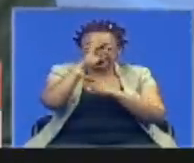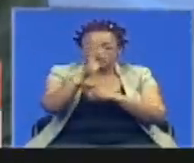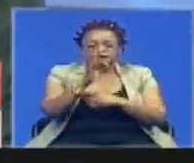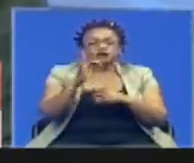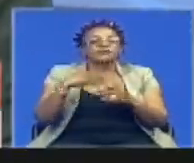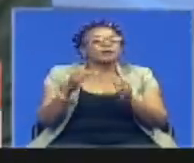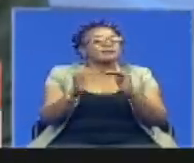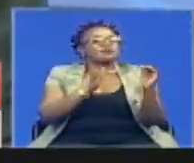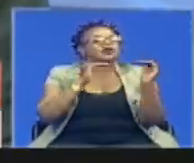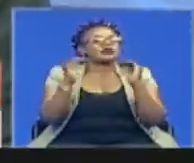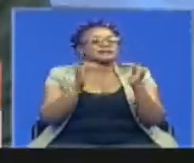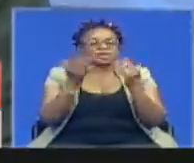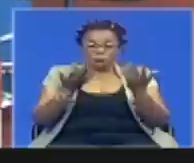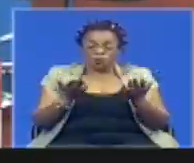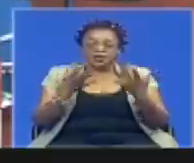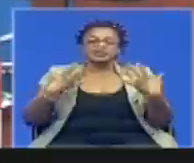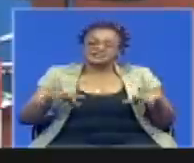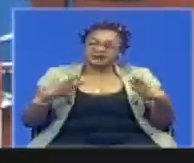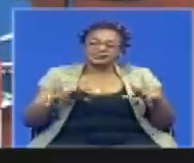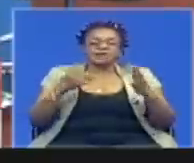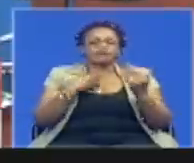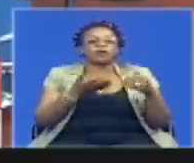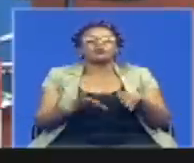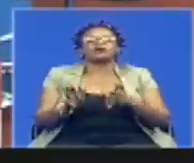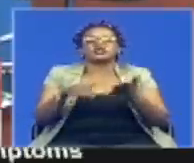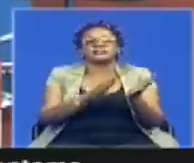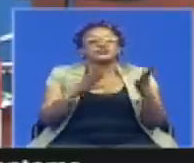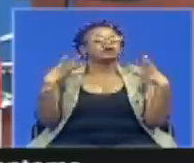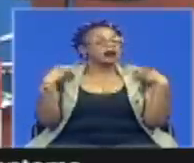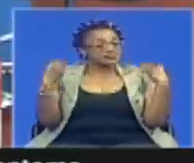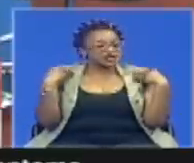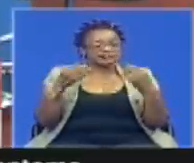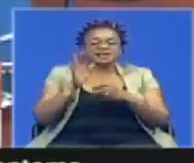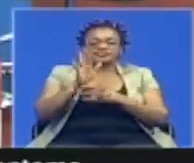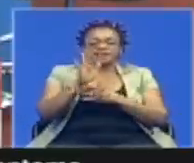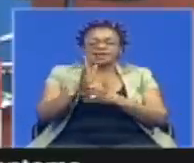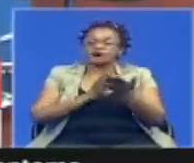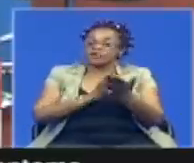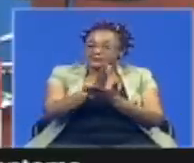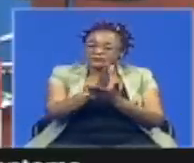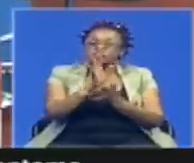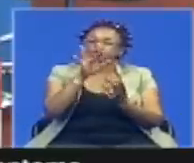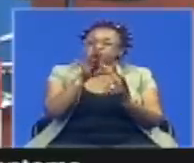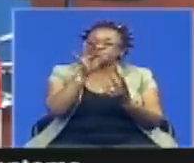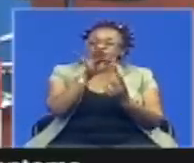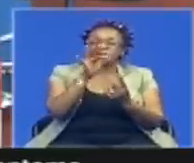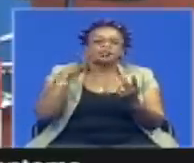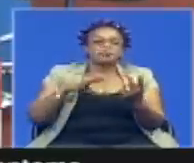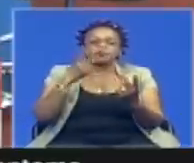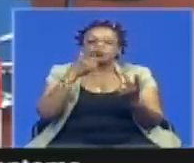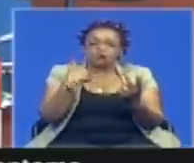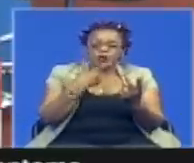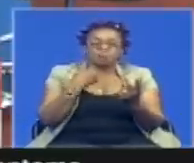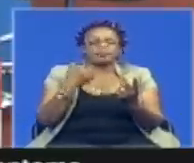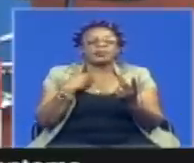democracy, where the citizens themselves get the opportunity to exercise their sovereign right to choose those people to whom they will